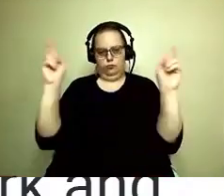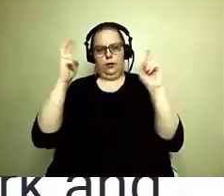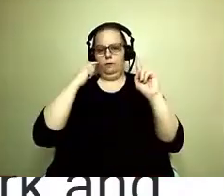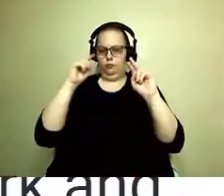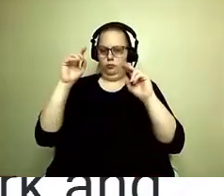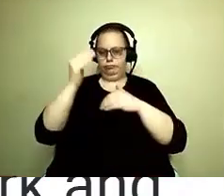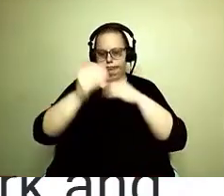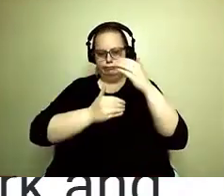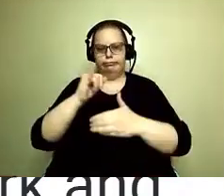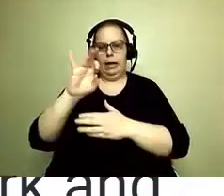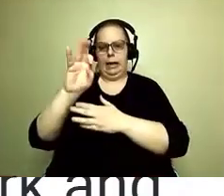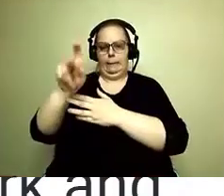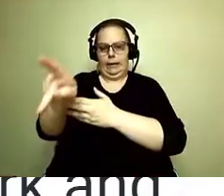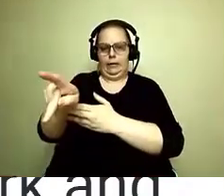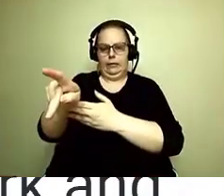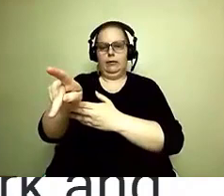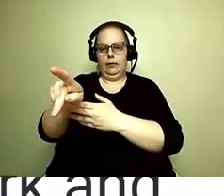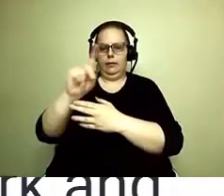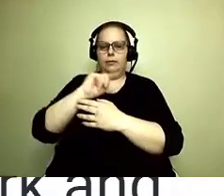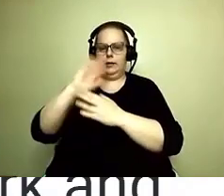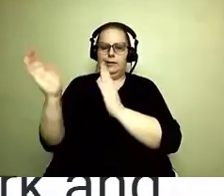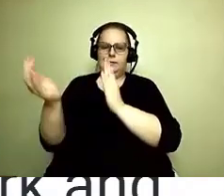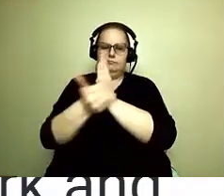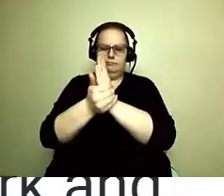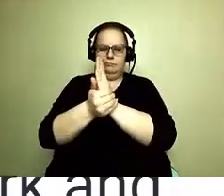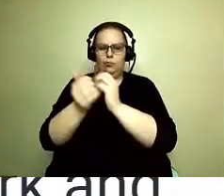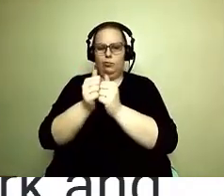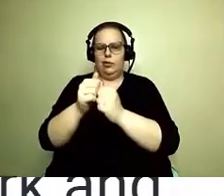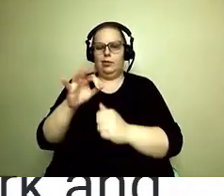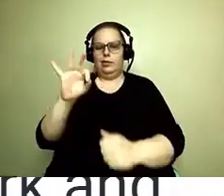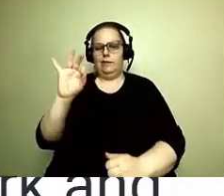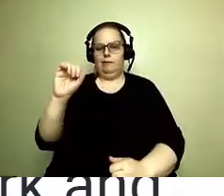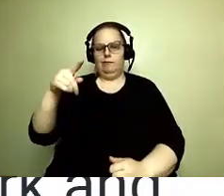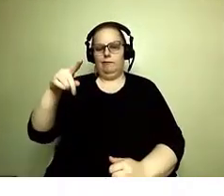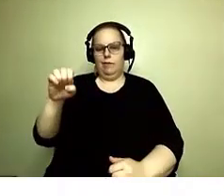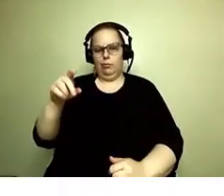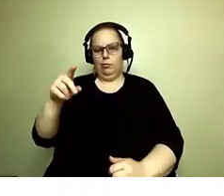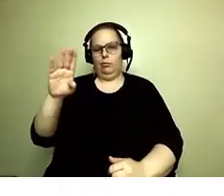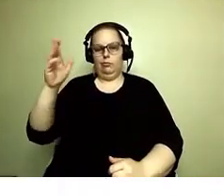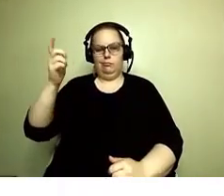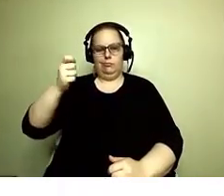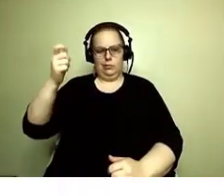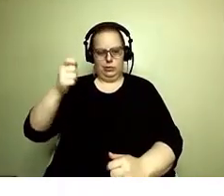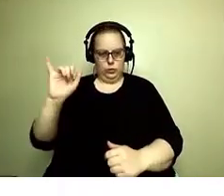FAPE Bulletin. Just wanted to, for the next slide,